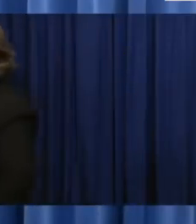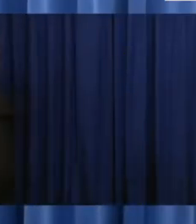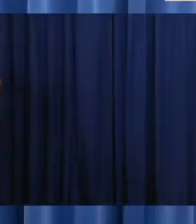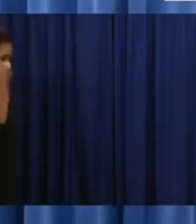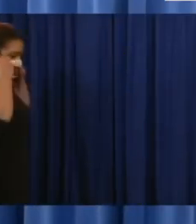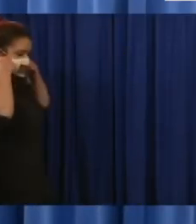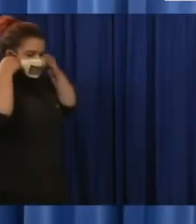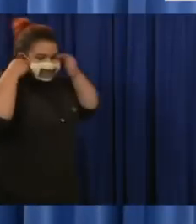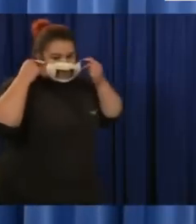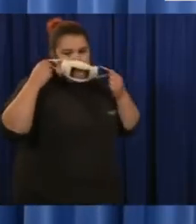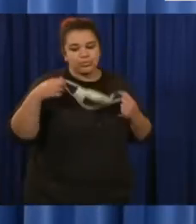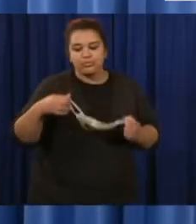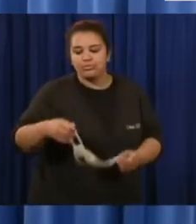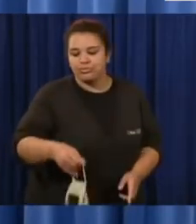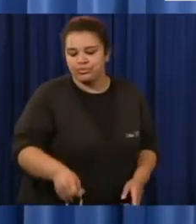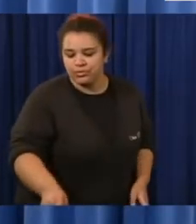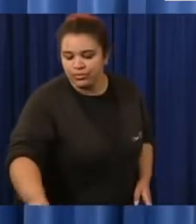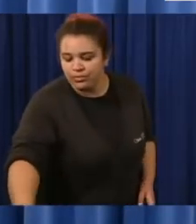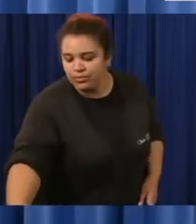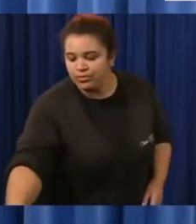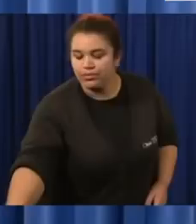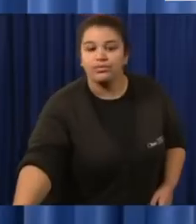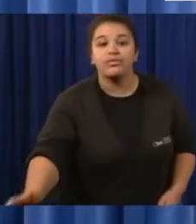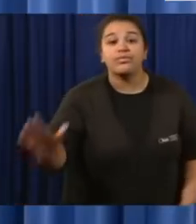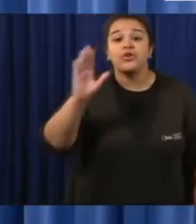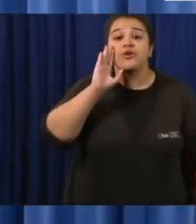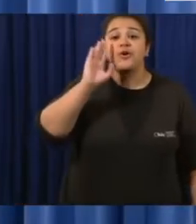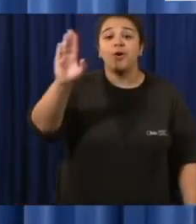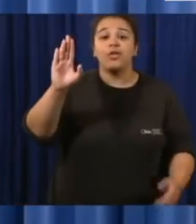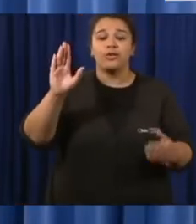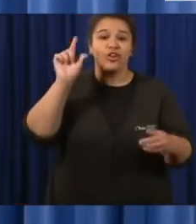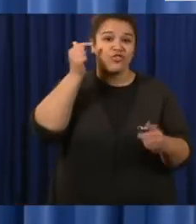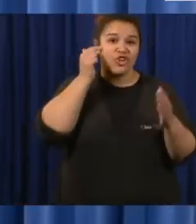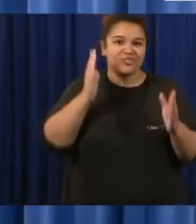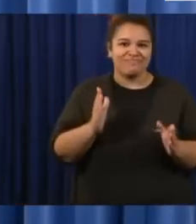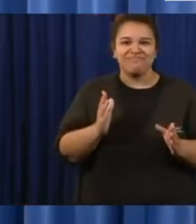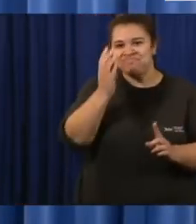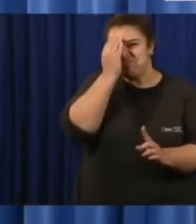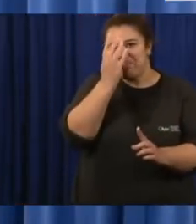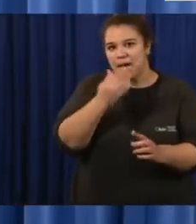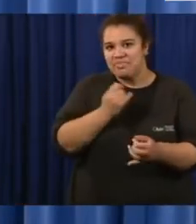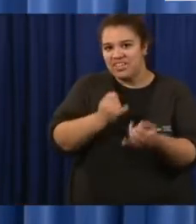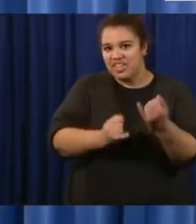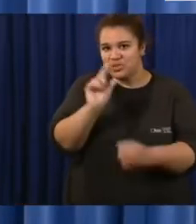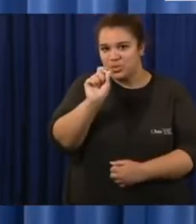Hi, Governor. Andy Chow with Ohio Public Radio and Television State House News Bureau. I'm told I'm the last question.